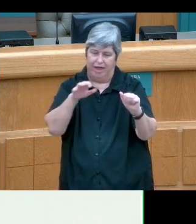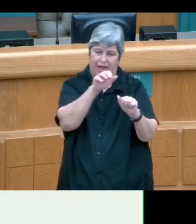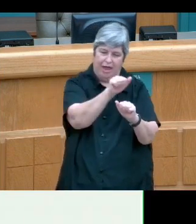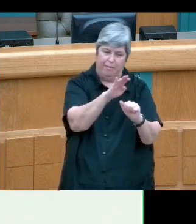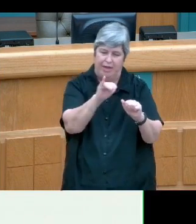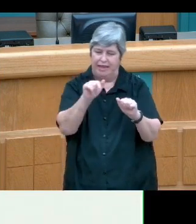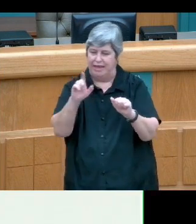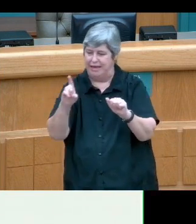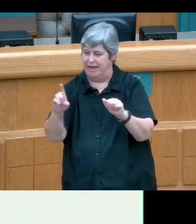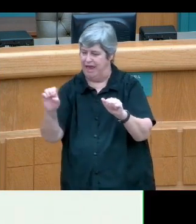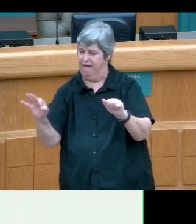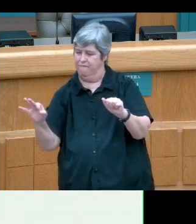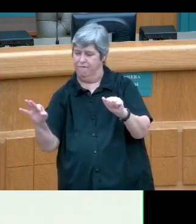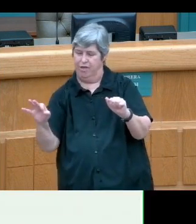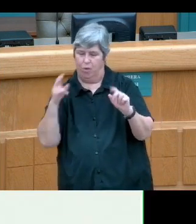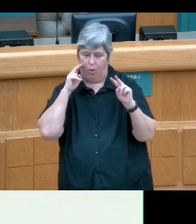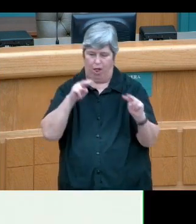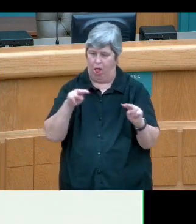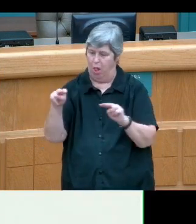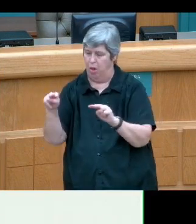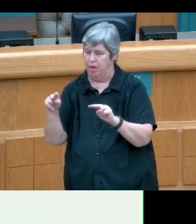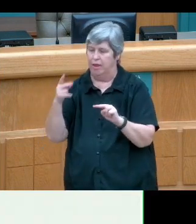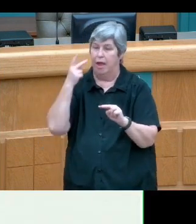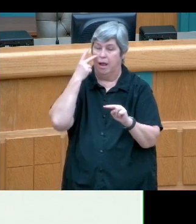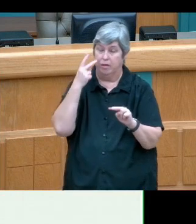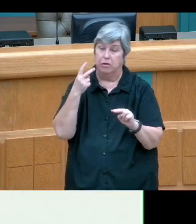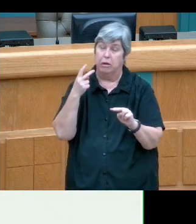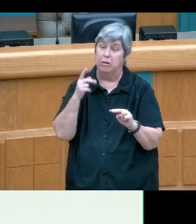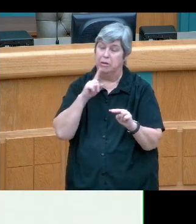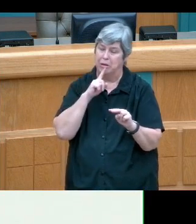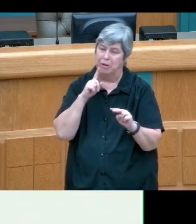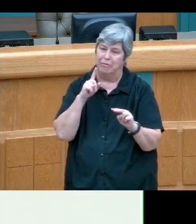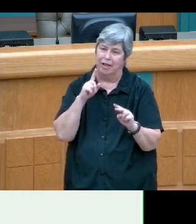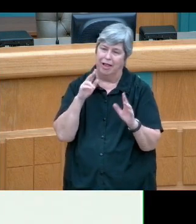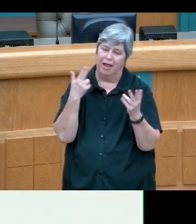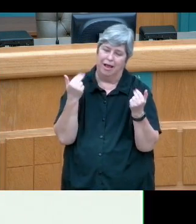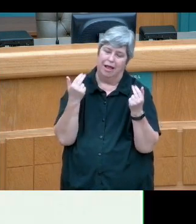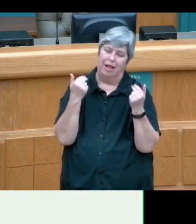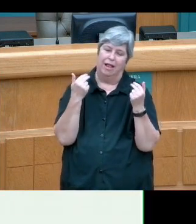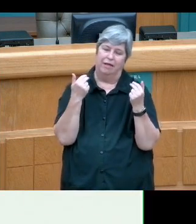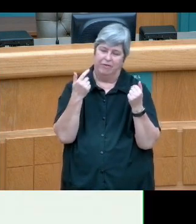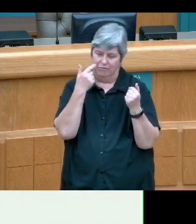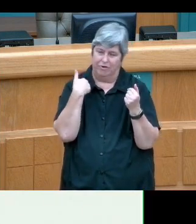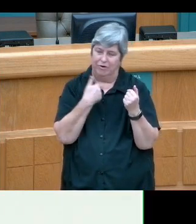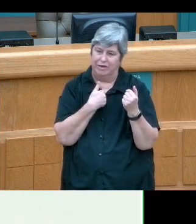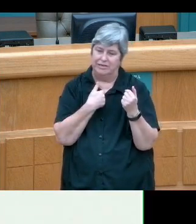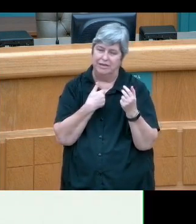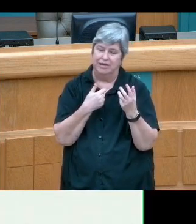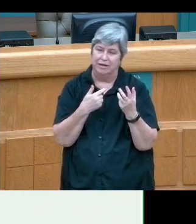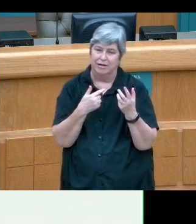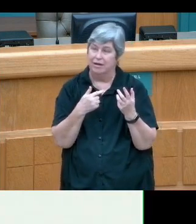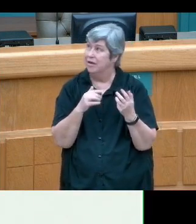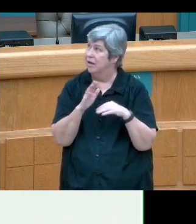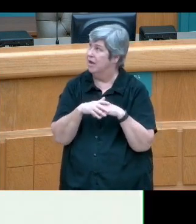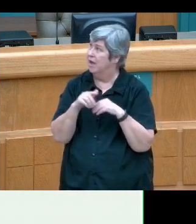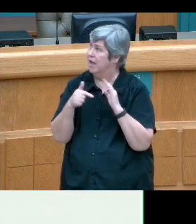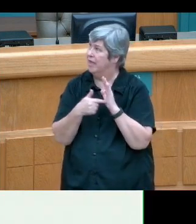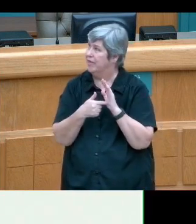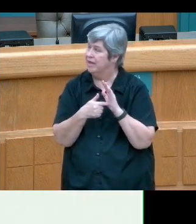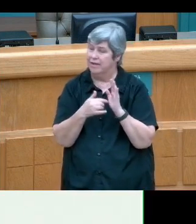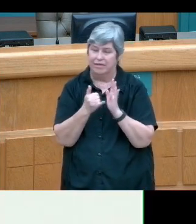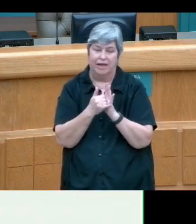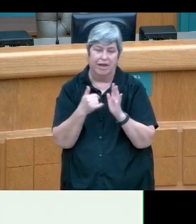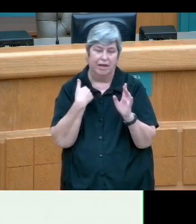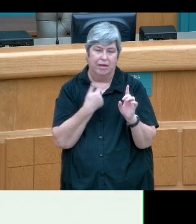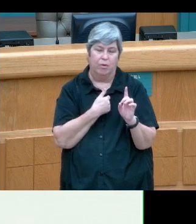distancing. We took a look at that and we found that it was lacking for us in the coastal bend on this metric that